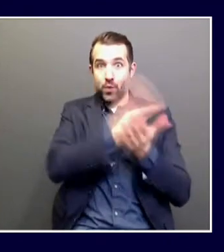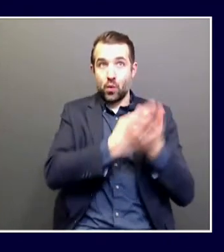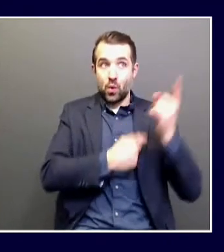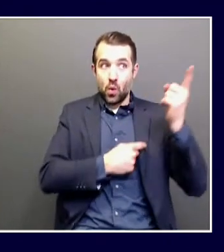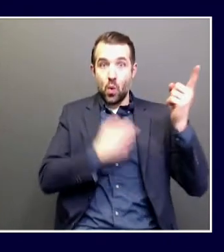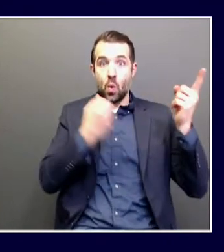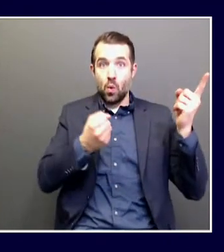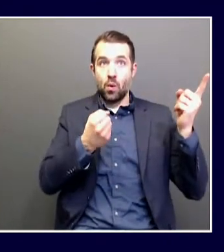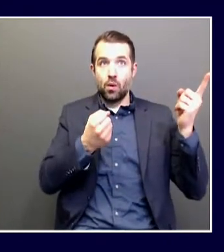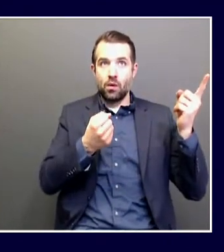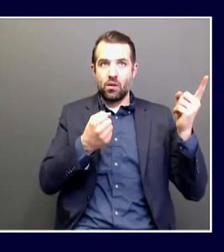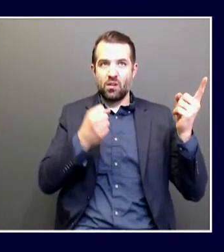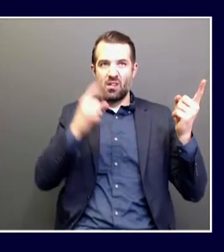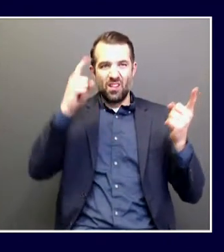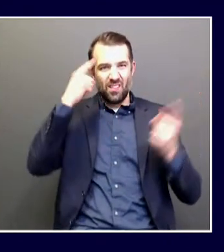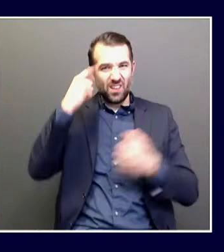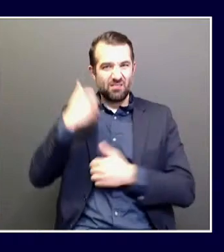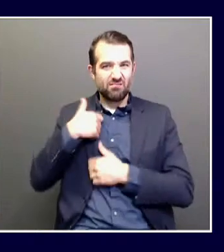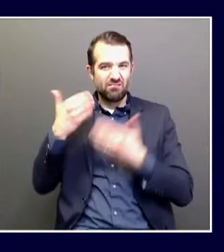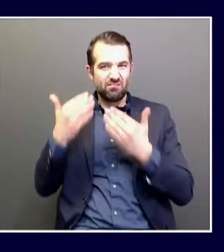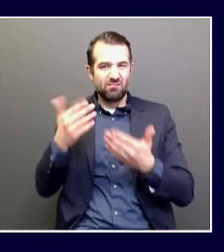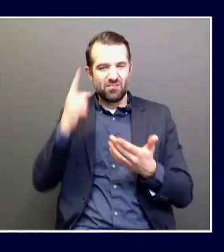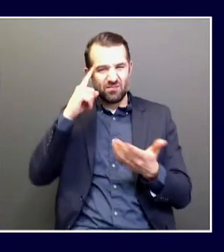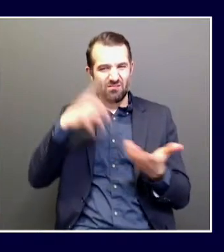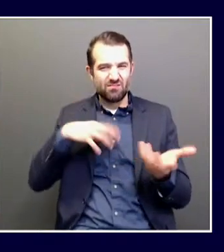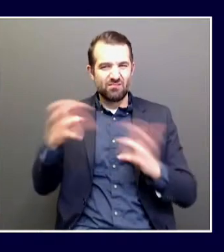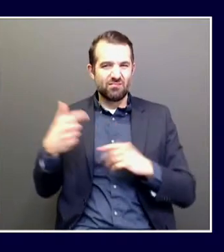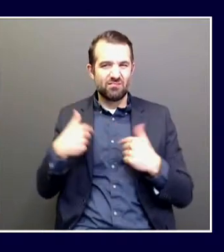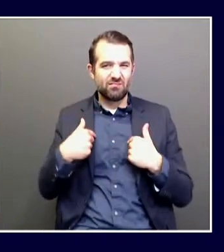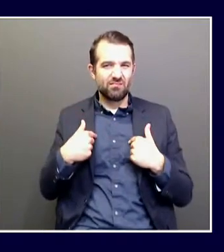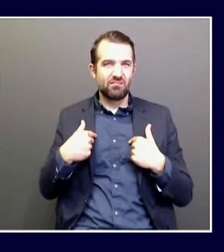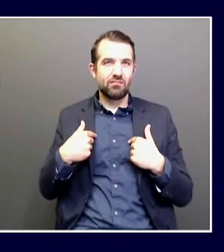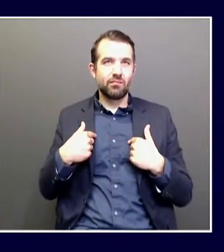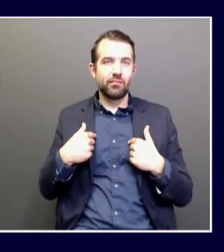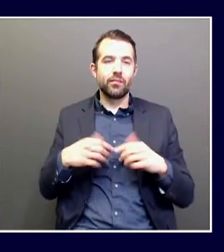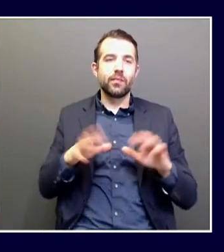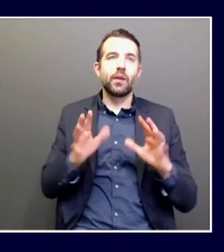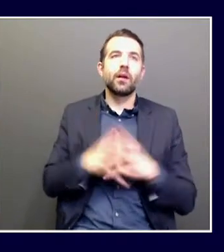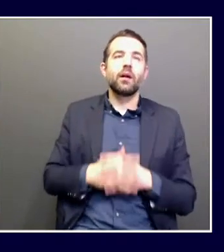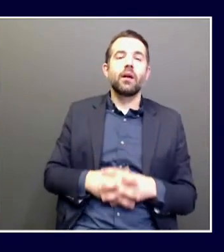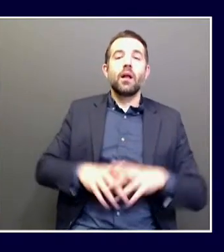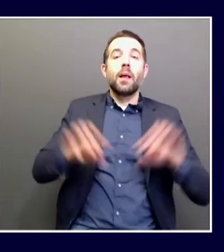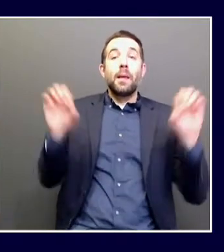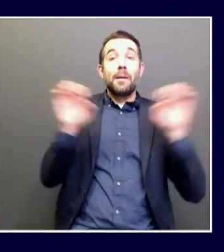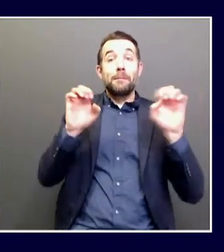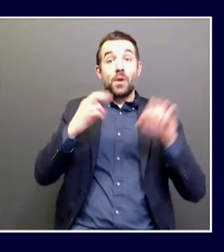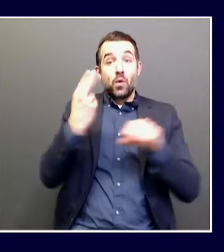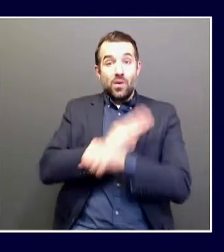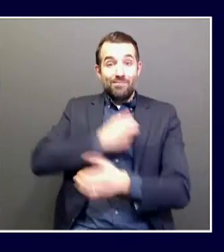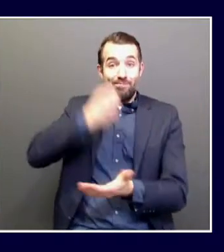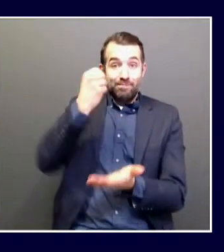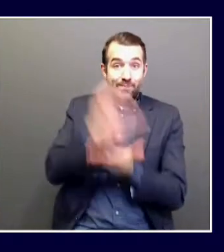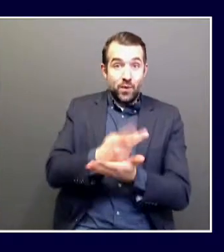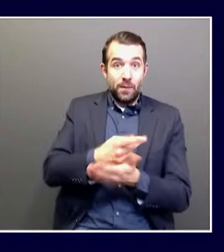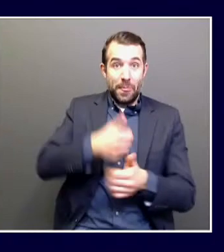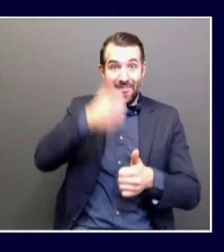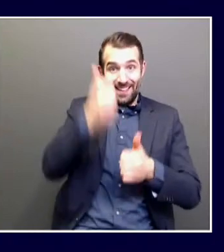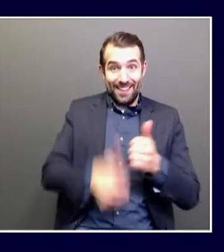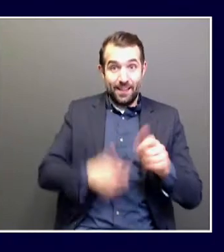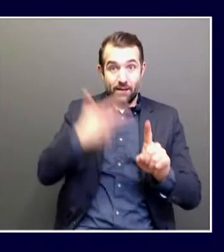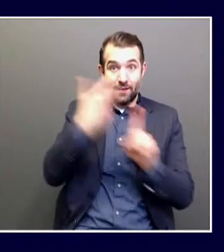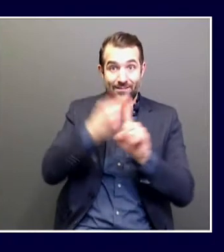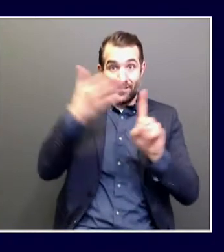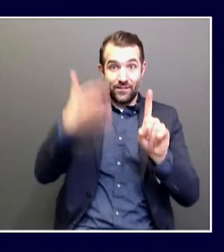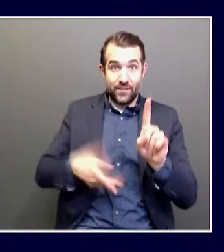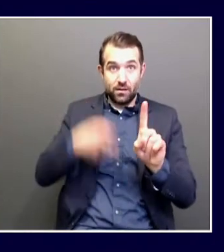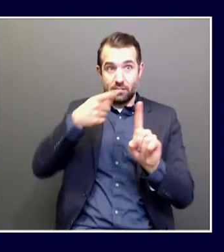gave, after the emergency use authorization came out, providers are free to go in the direction they wish to go because it's